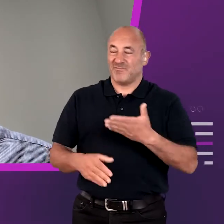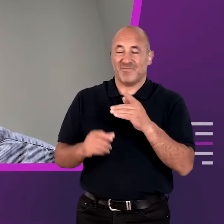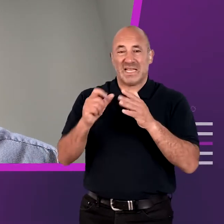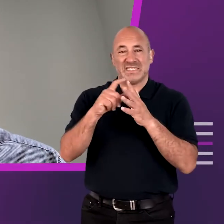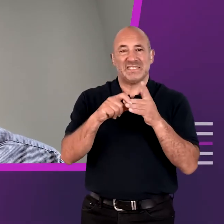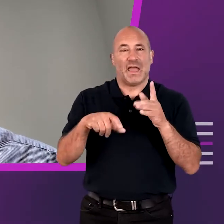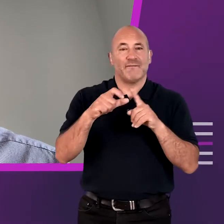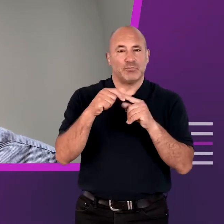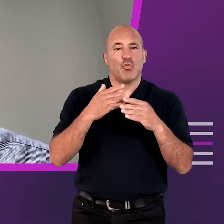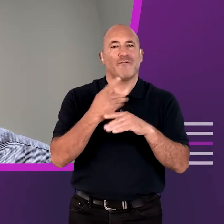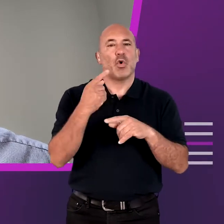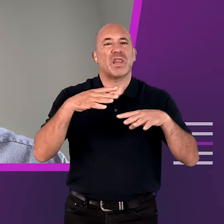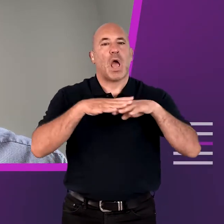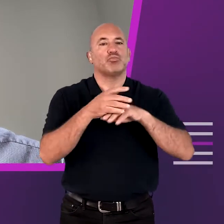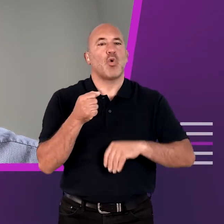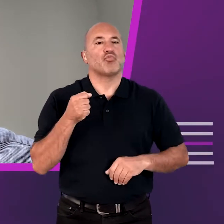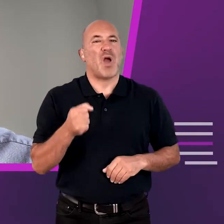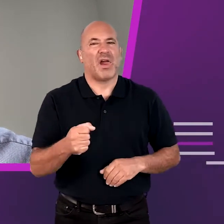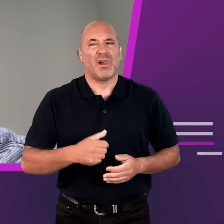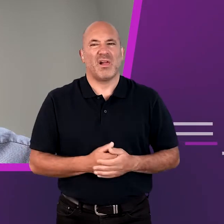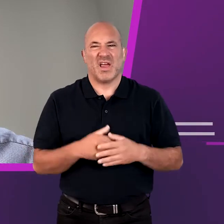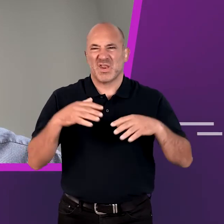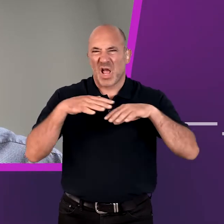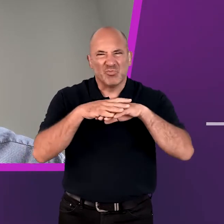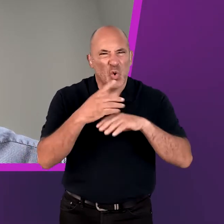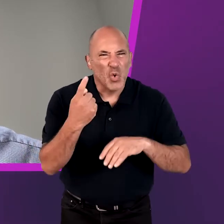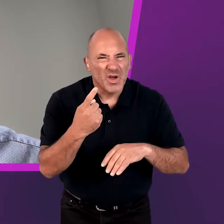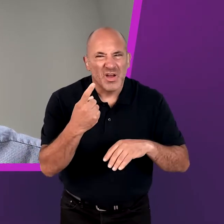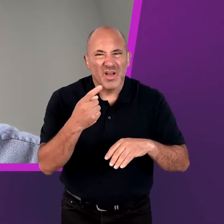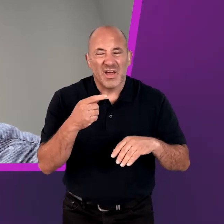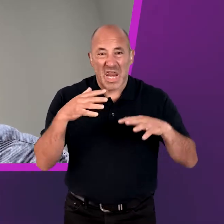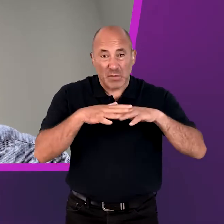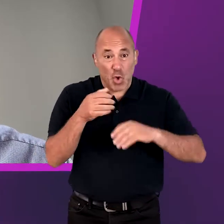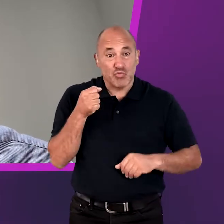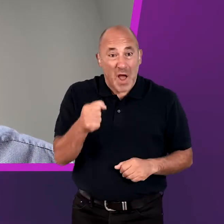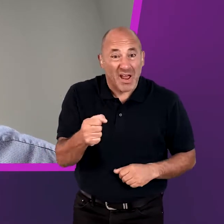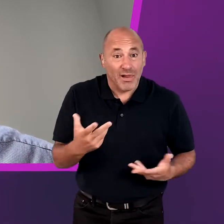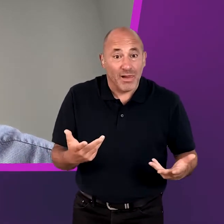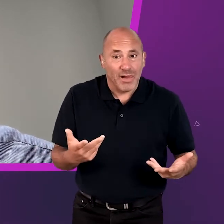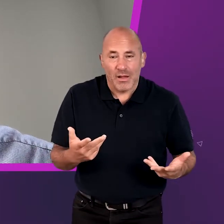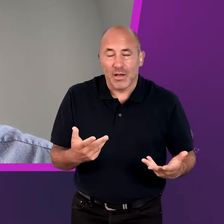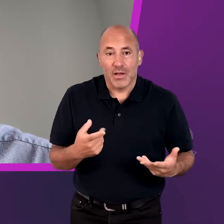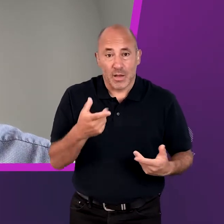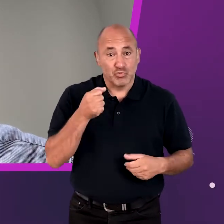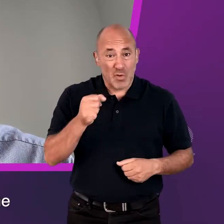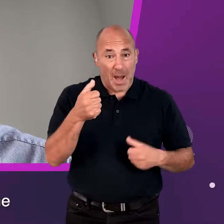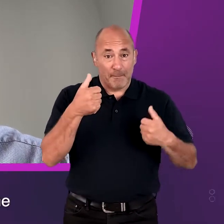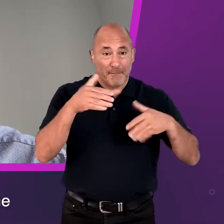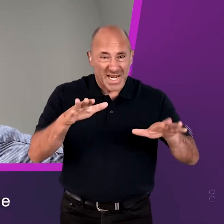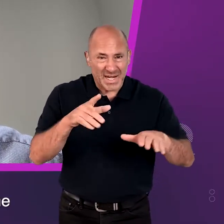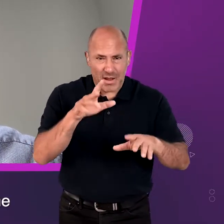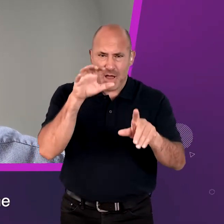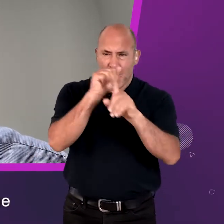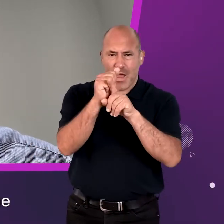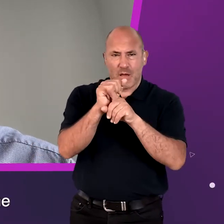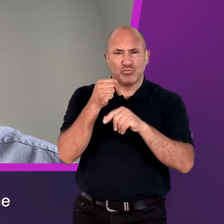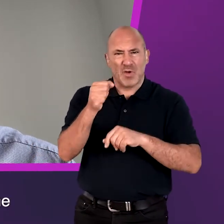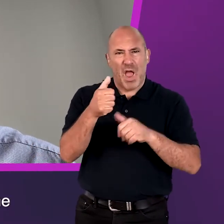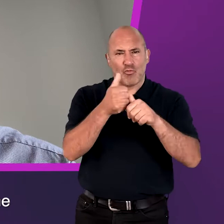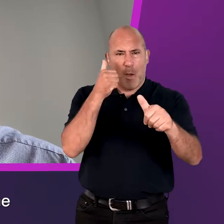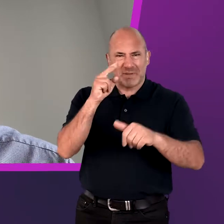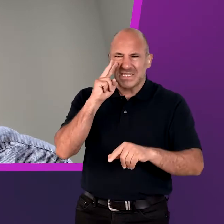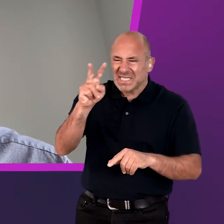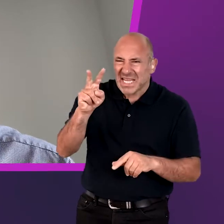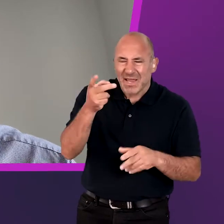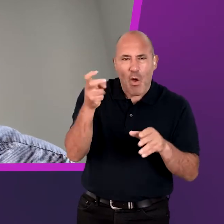Hi, I'm David and I work for Network Rail. Network who? Network Rail. If you've taken the train, you may have